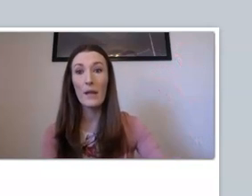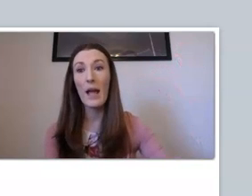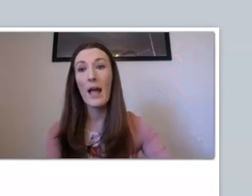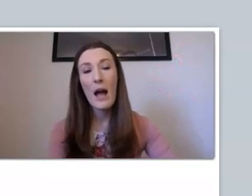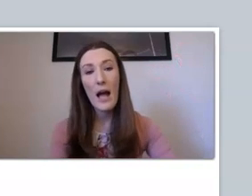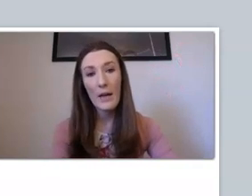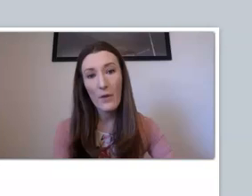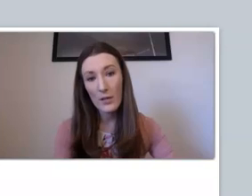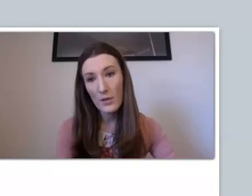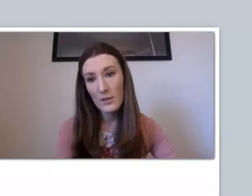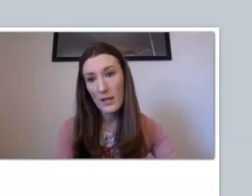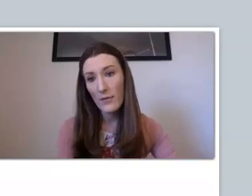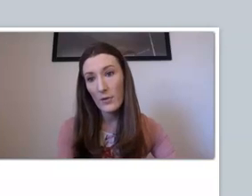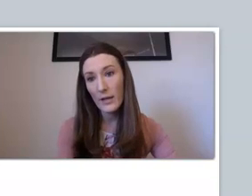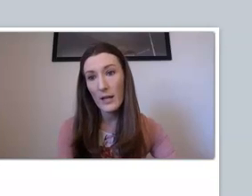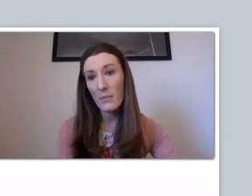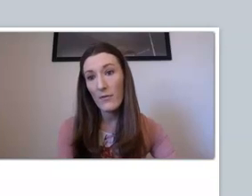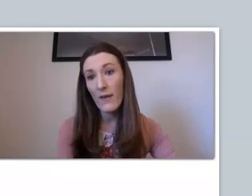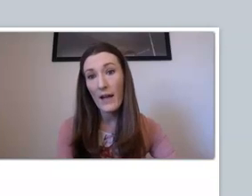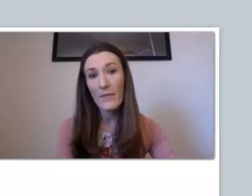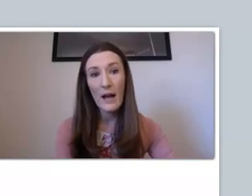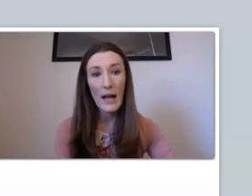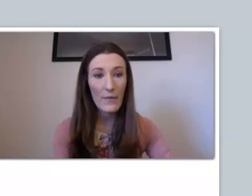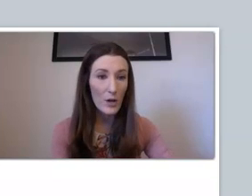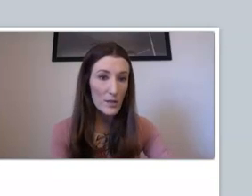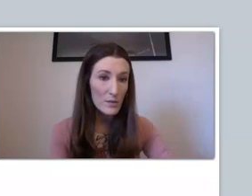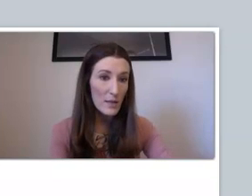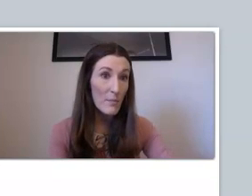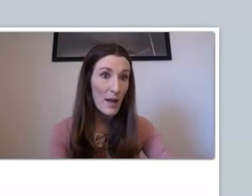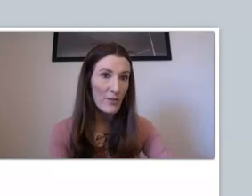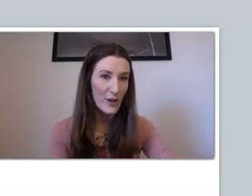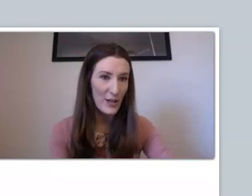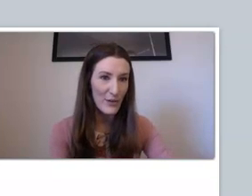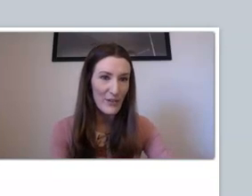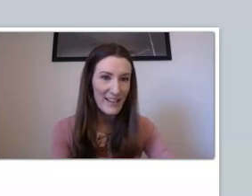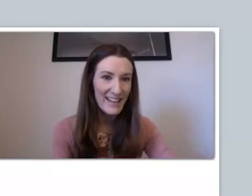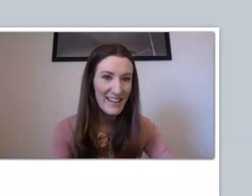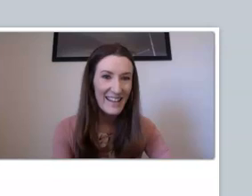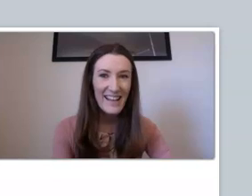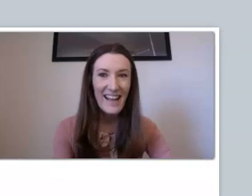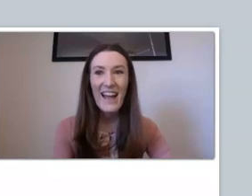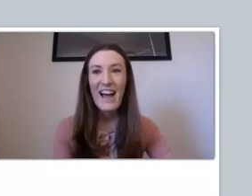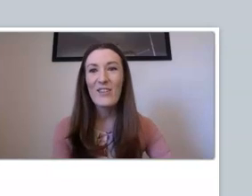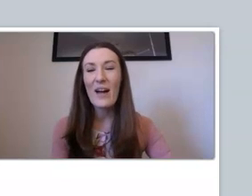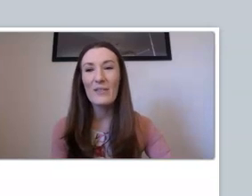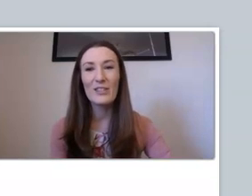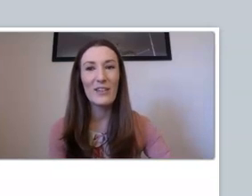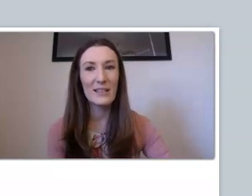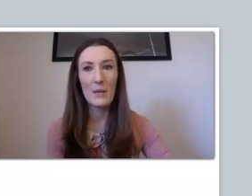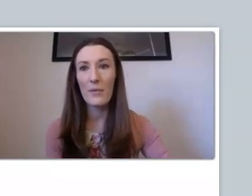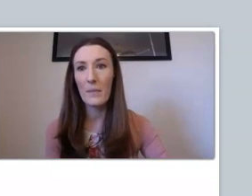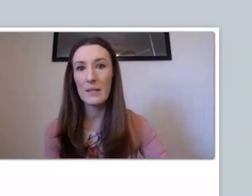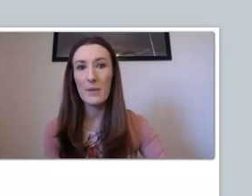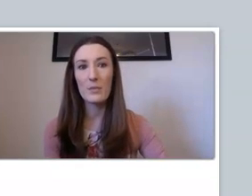example. Okay. I have also, if you look at number 5, I have also done the math for you. Okay. So I will